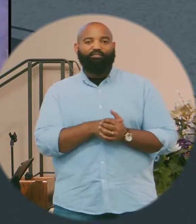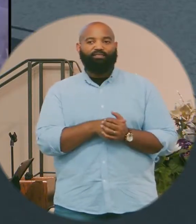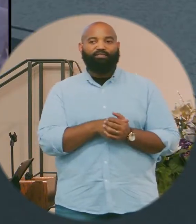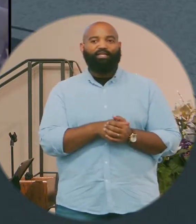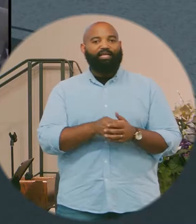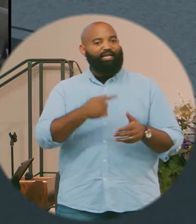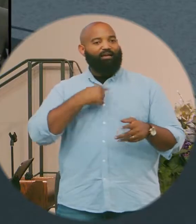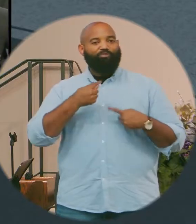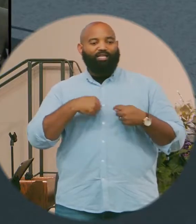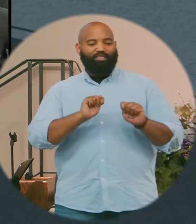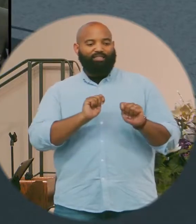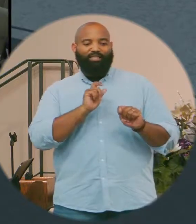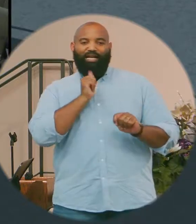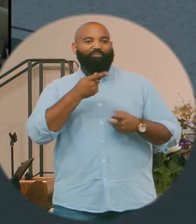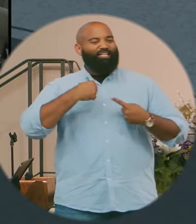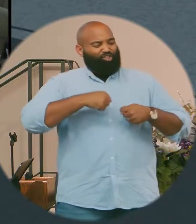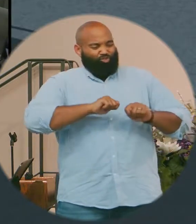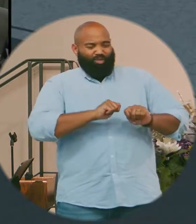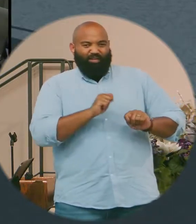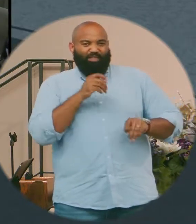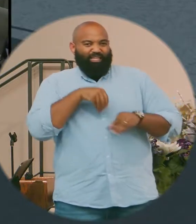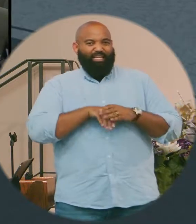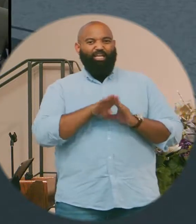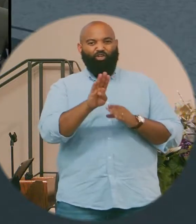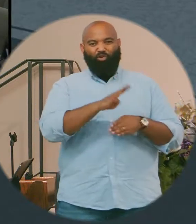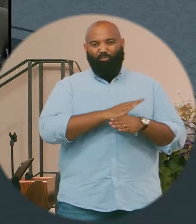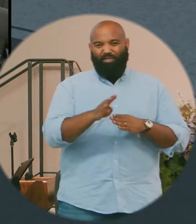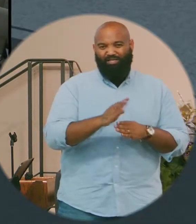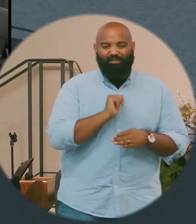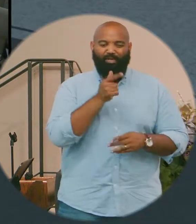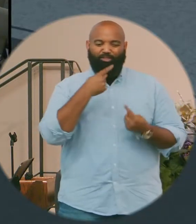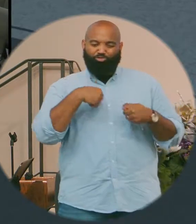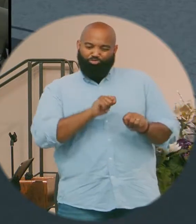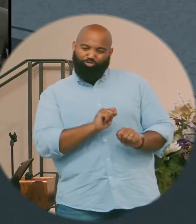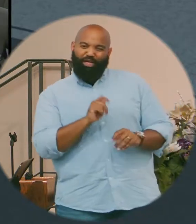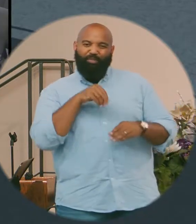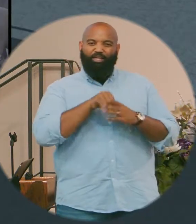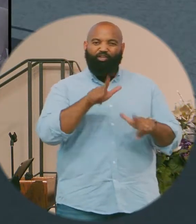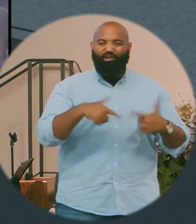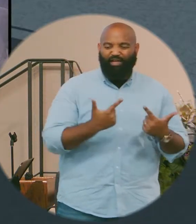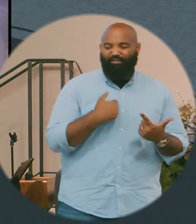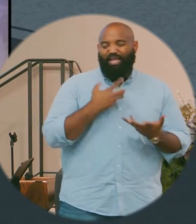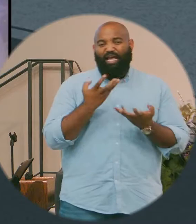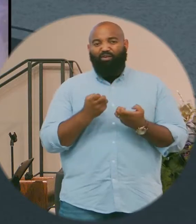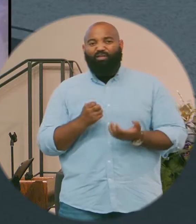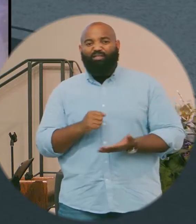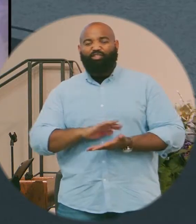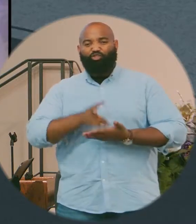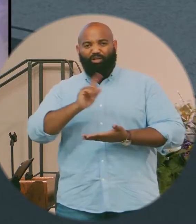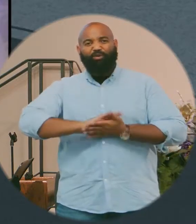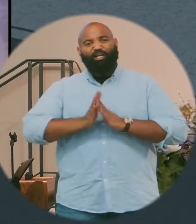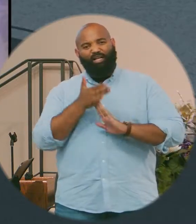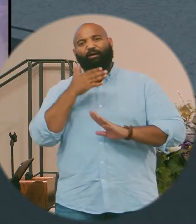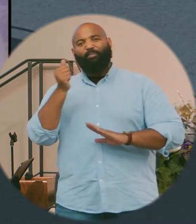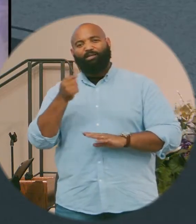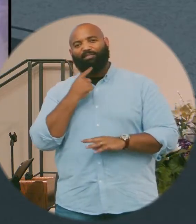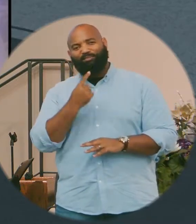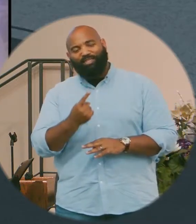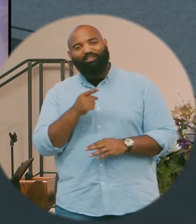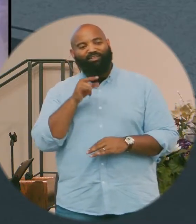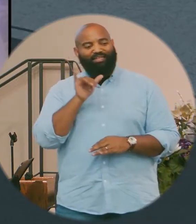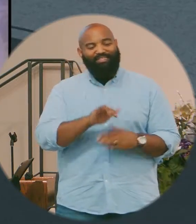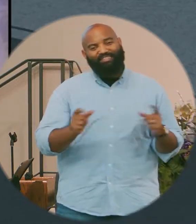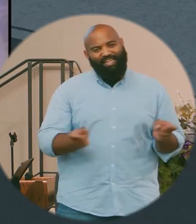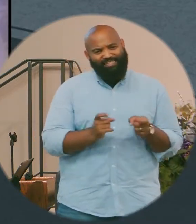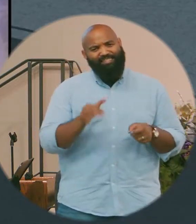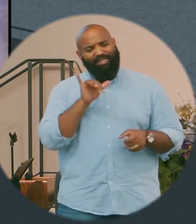worry about on my own. It's because I want us to all be who the Lord has called us to be. Because when he's exalted, he do things on the earth we